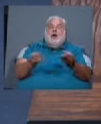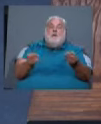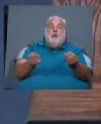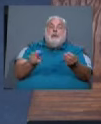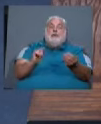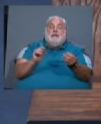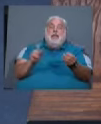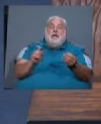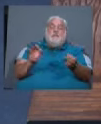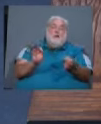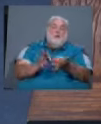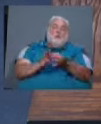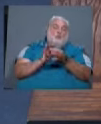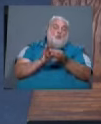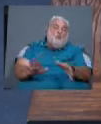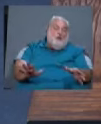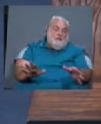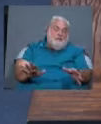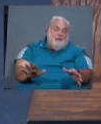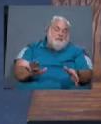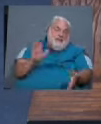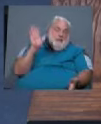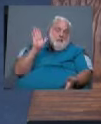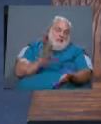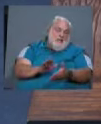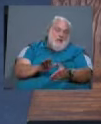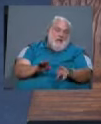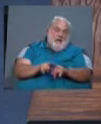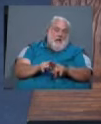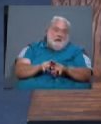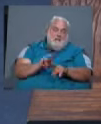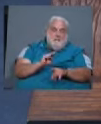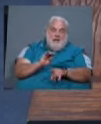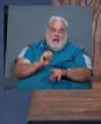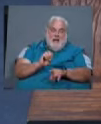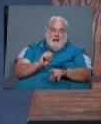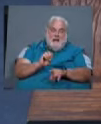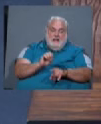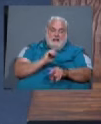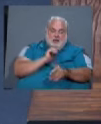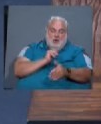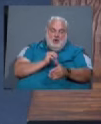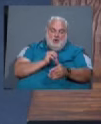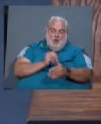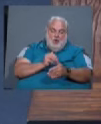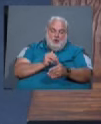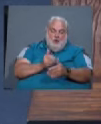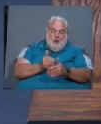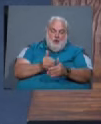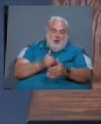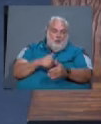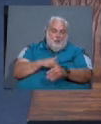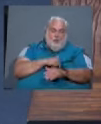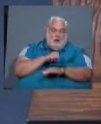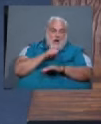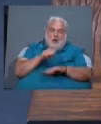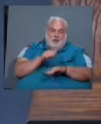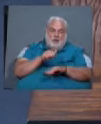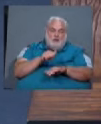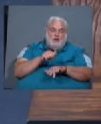nothing. And they'll be worth even less as that mining gets close to our homes. But we do not intend to just walk